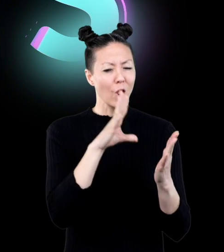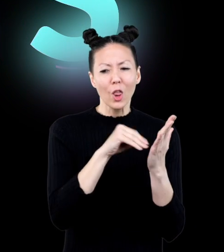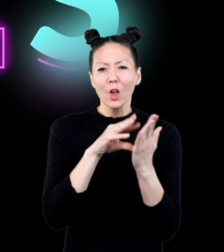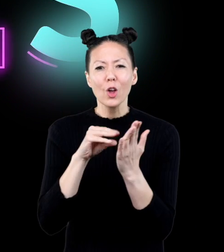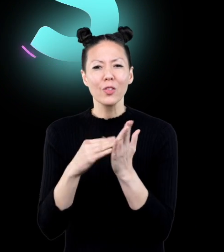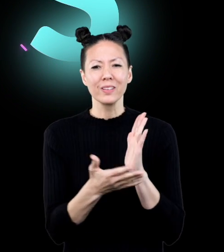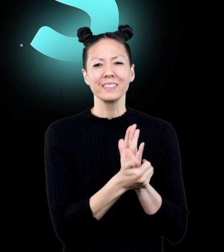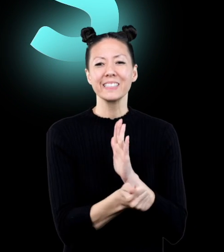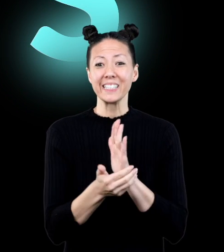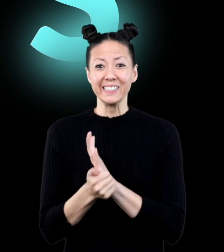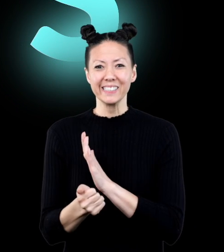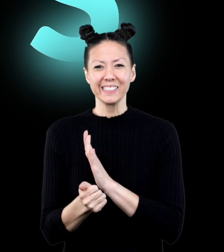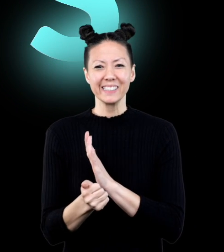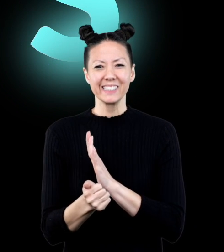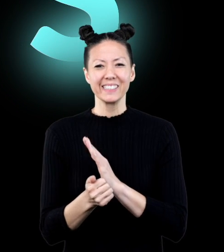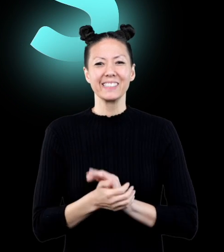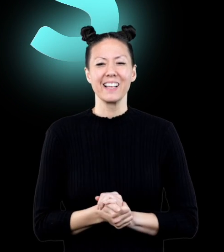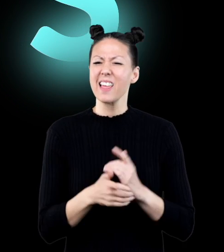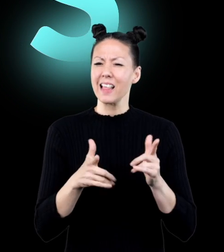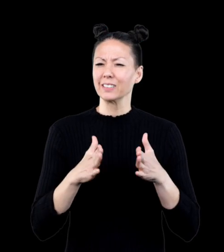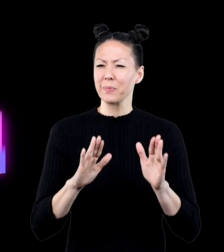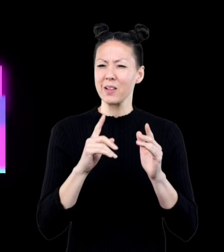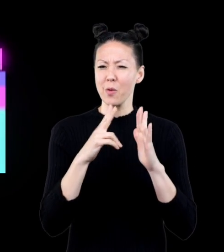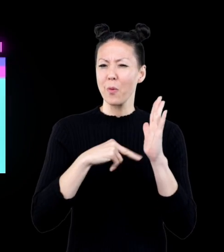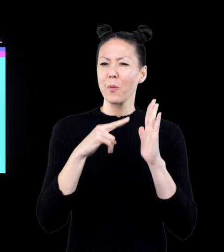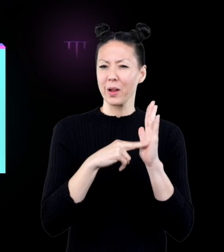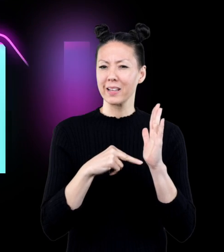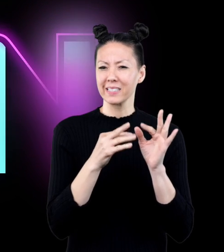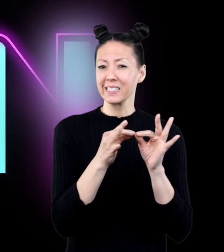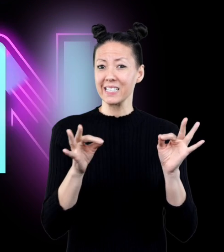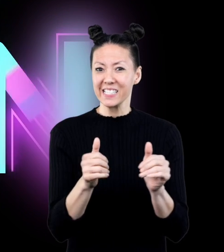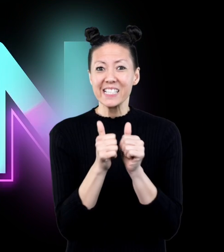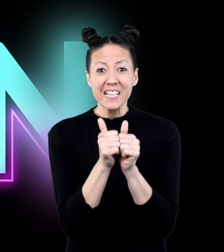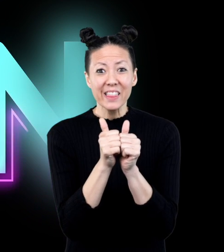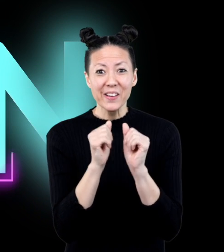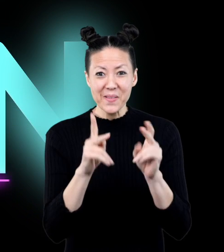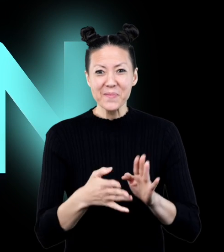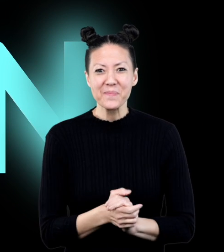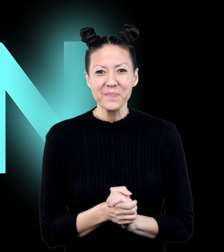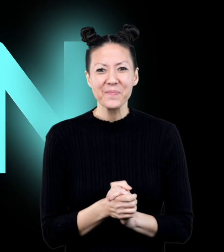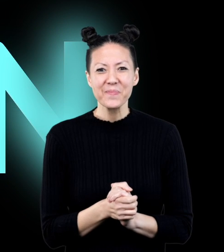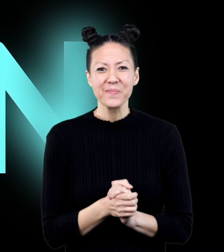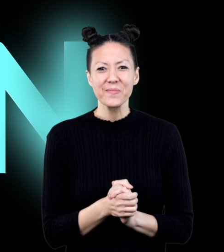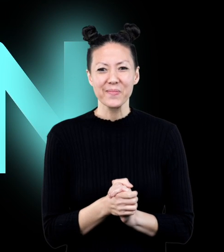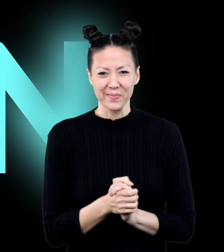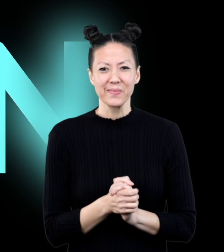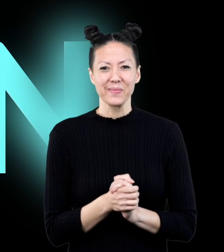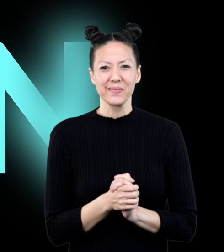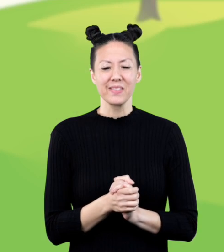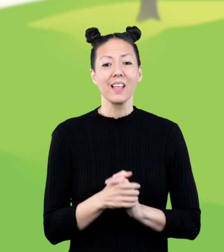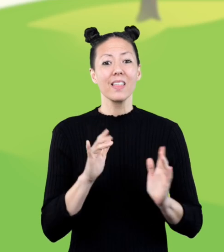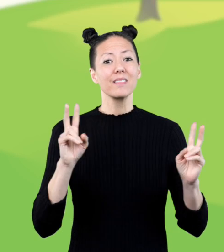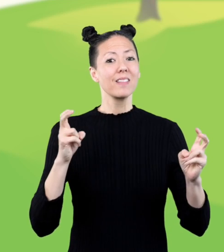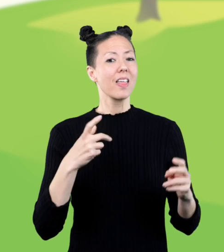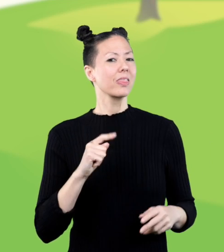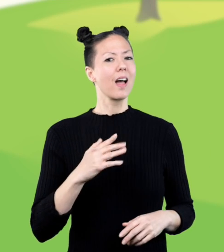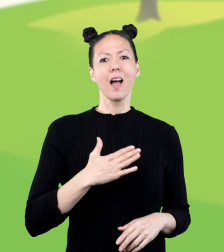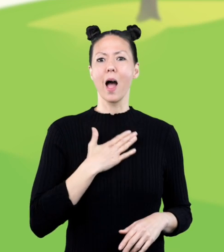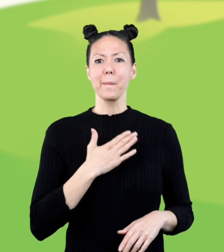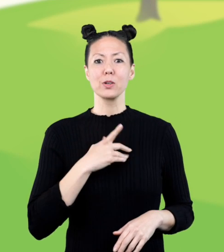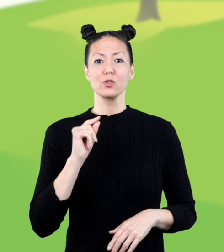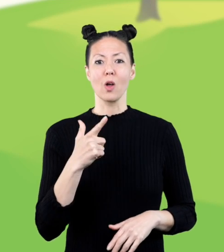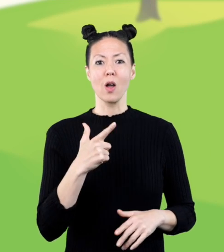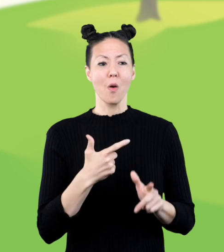video, you'll learn some of those skills. Let's begin by reading this sentence together. The happy